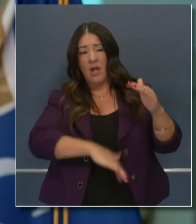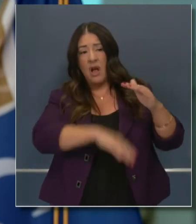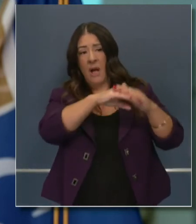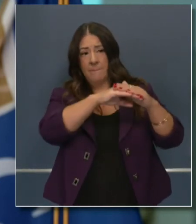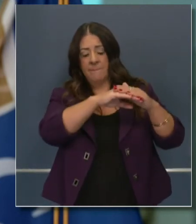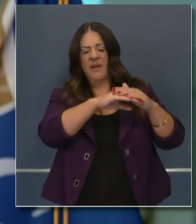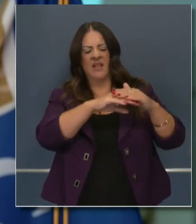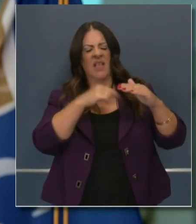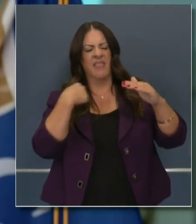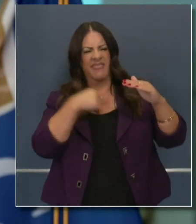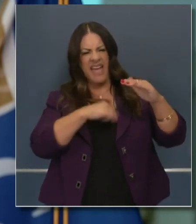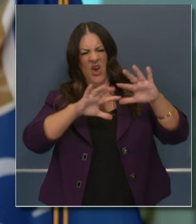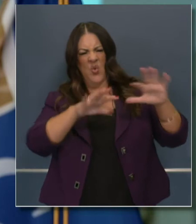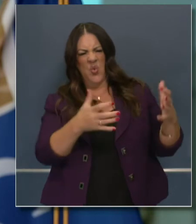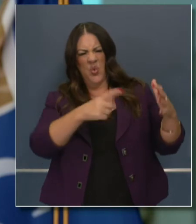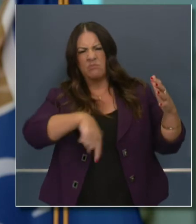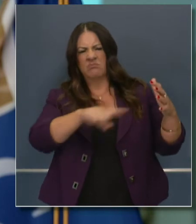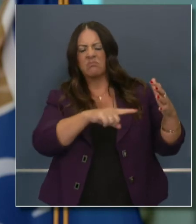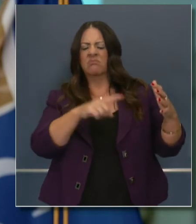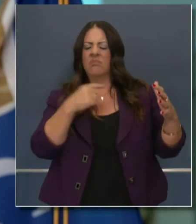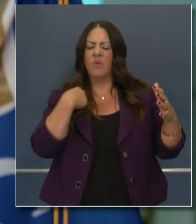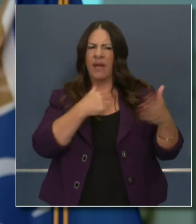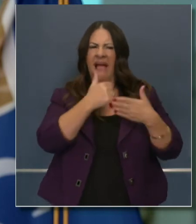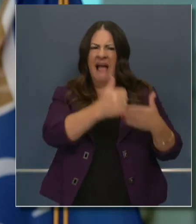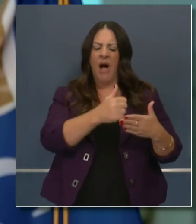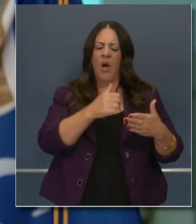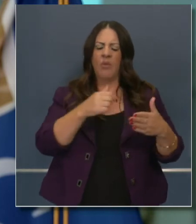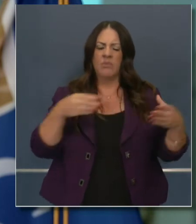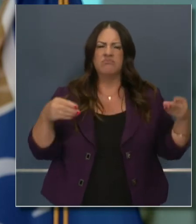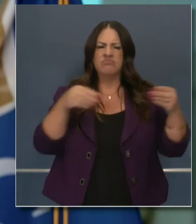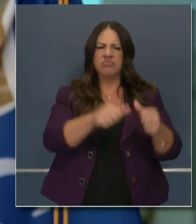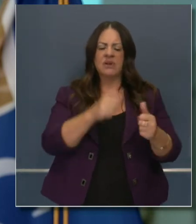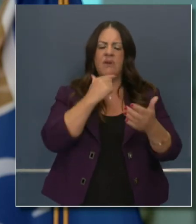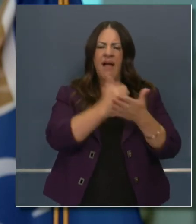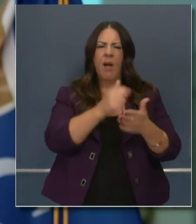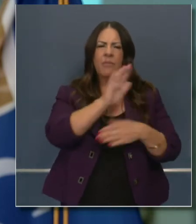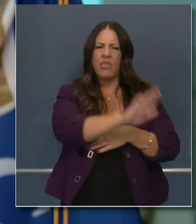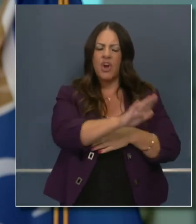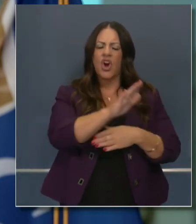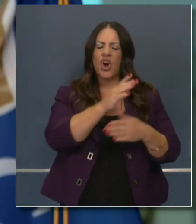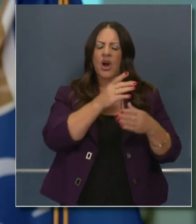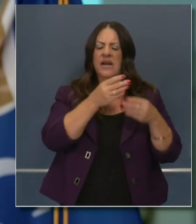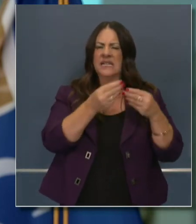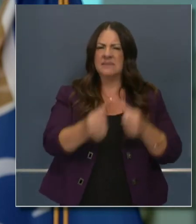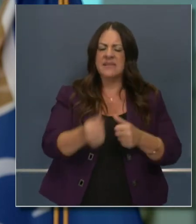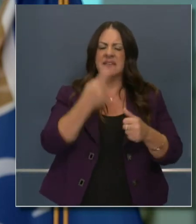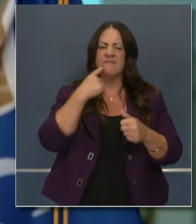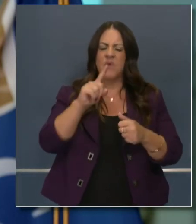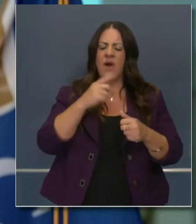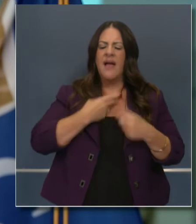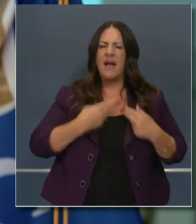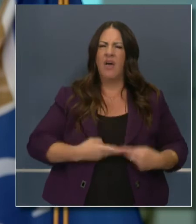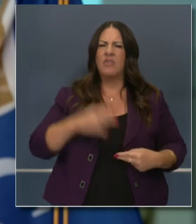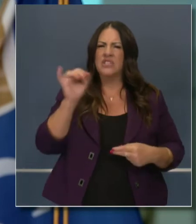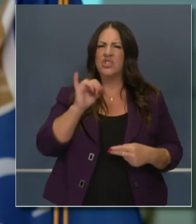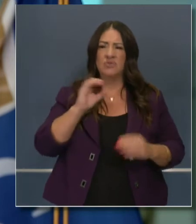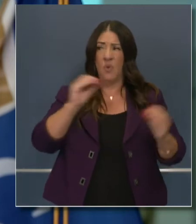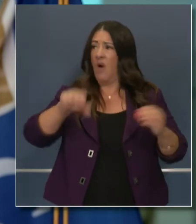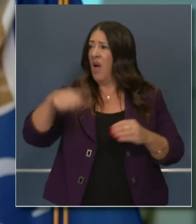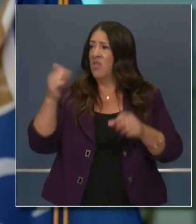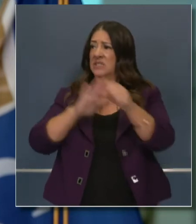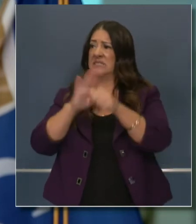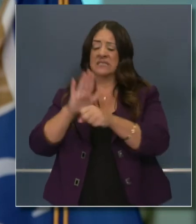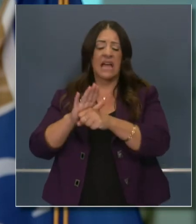the costs of health care than the state of California. That was something we did last year. No other state has been able